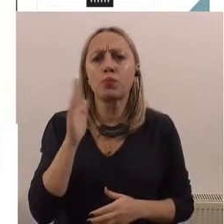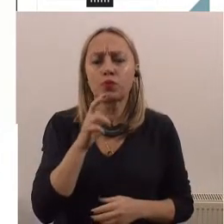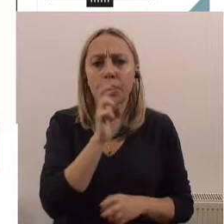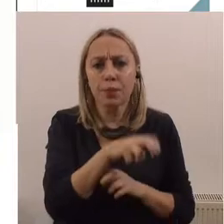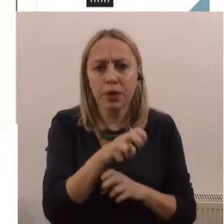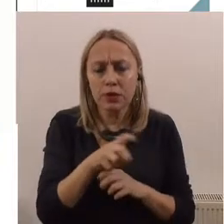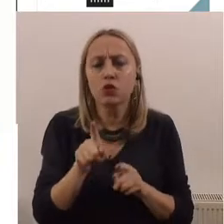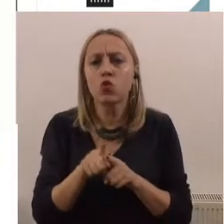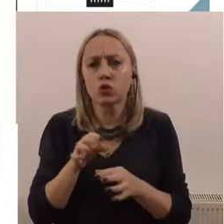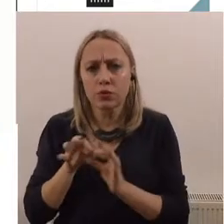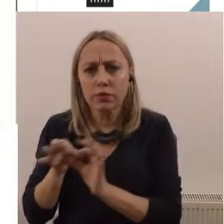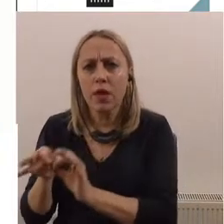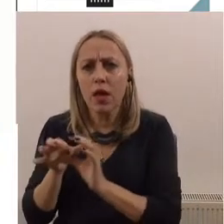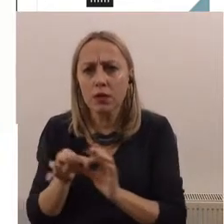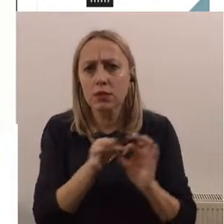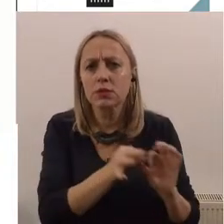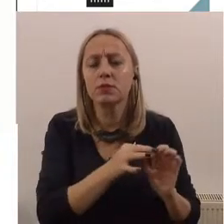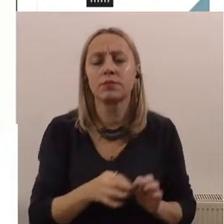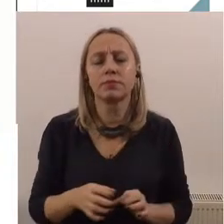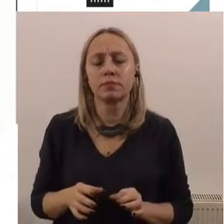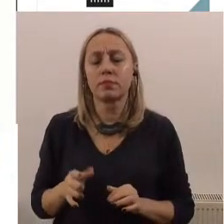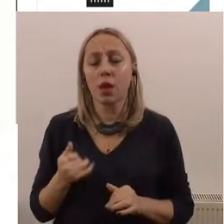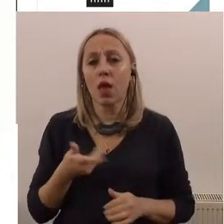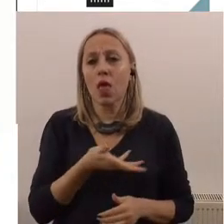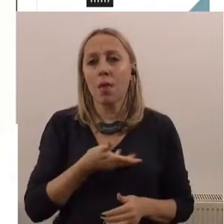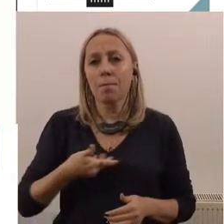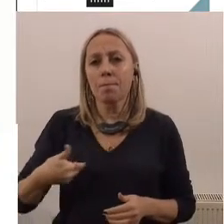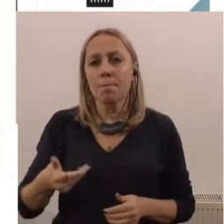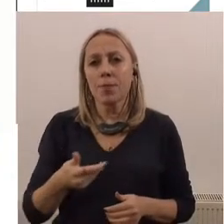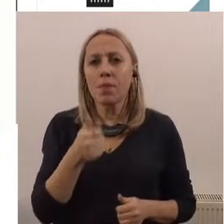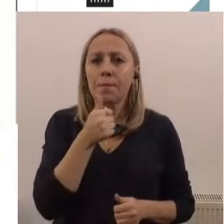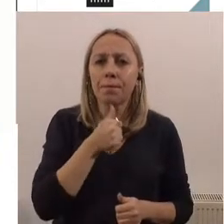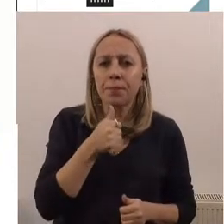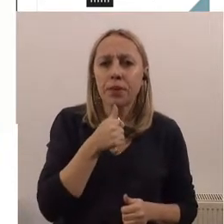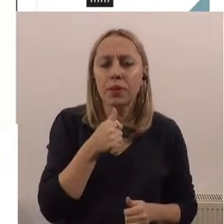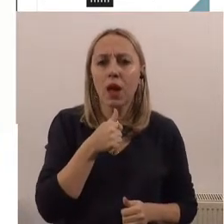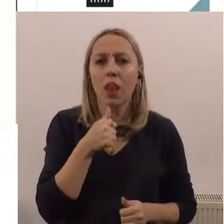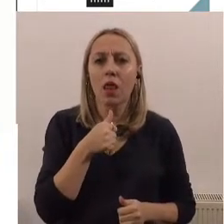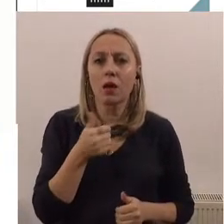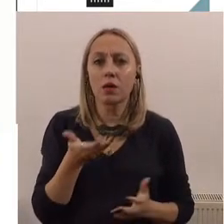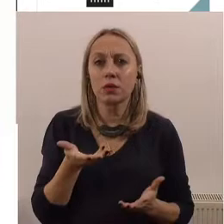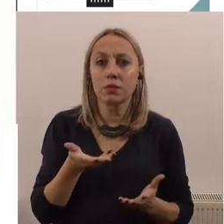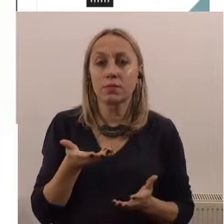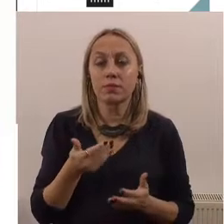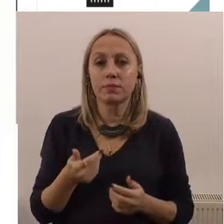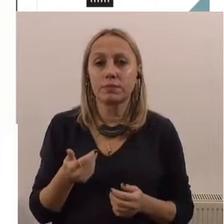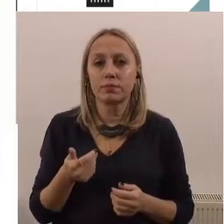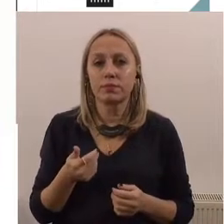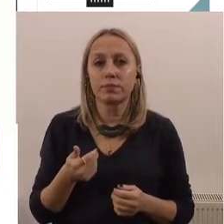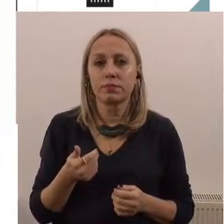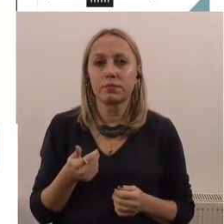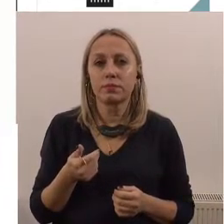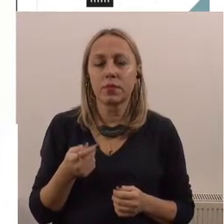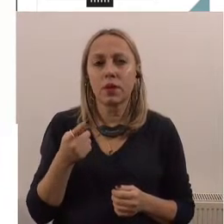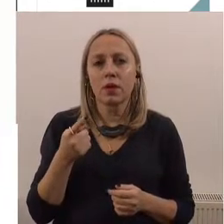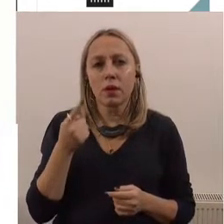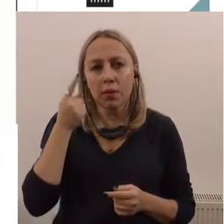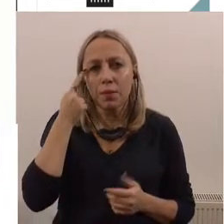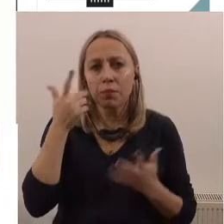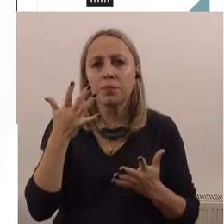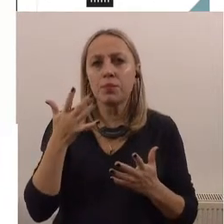and we were exercising different function for the